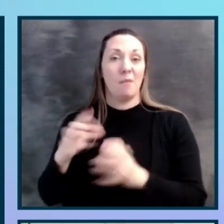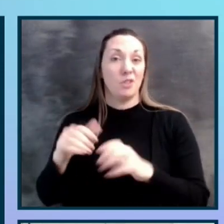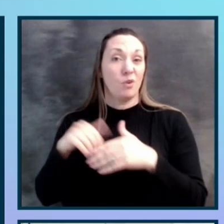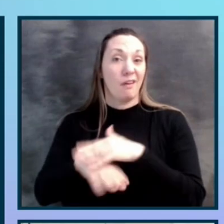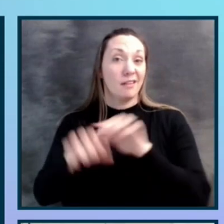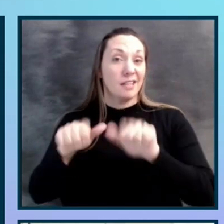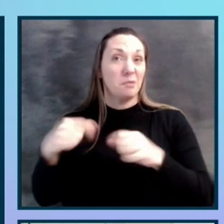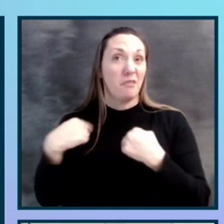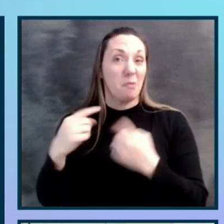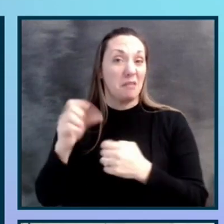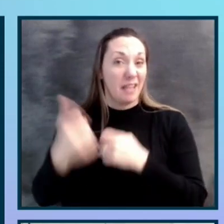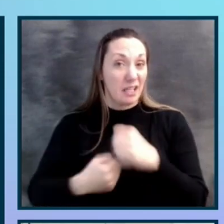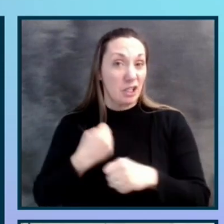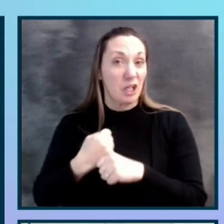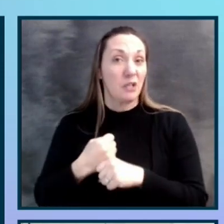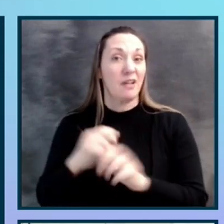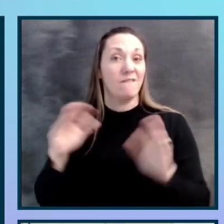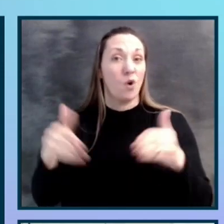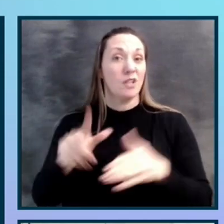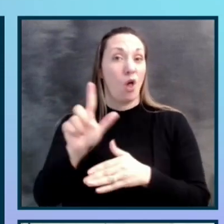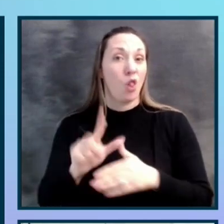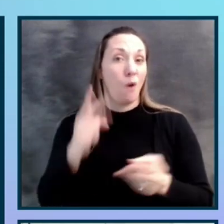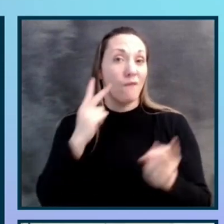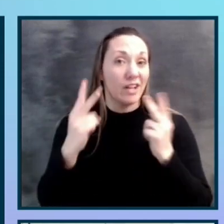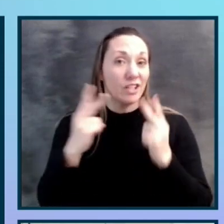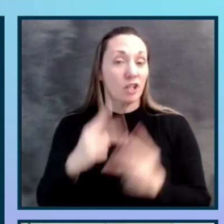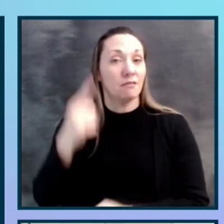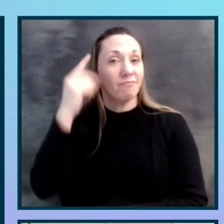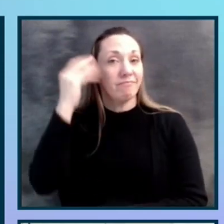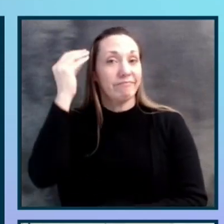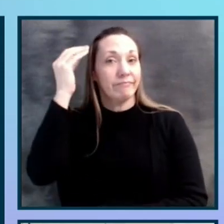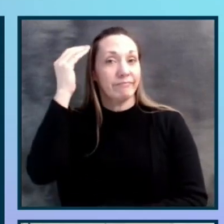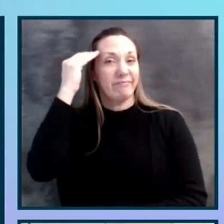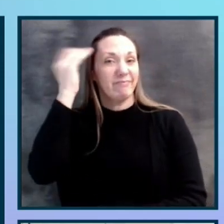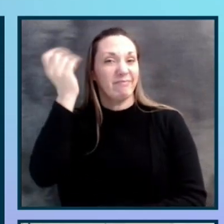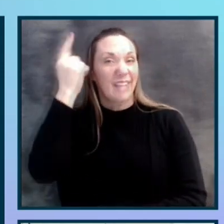decade, focusing on low vision, cognitive, and motor disabilities.